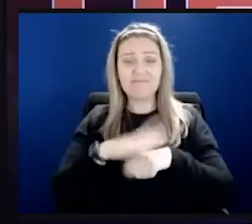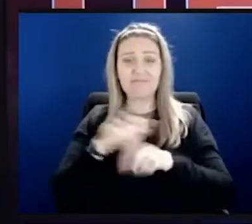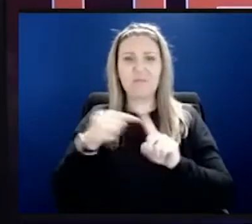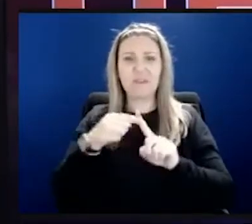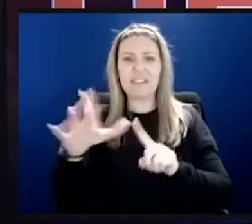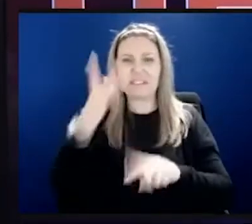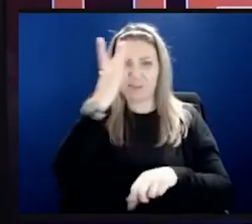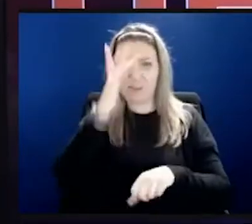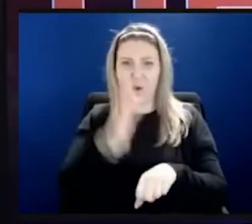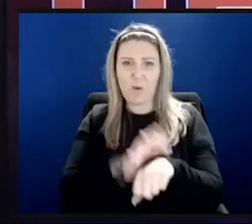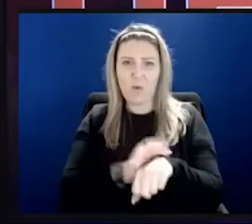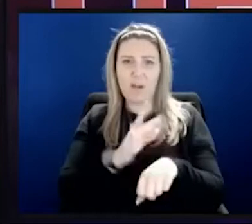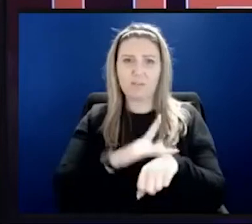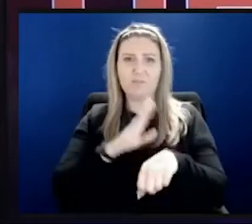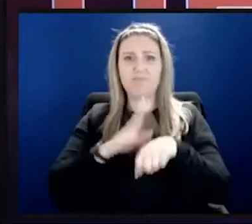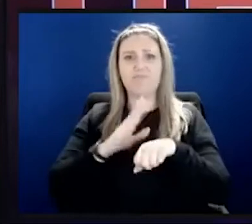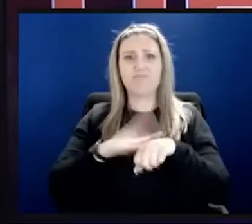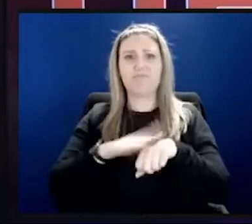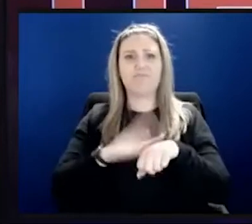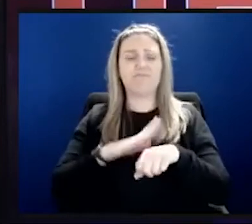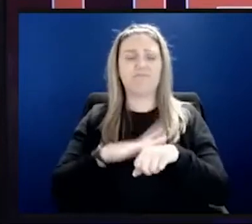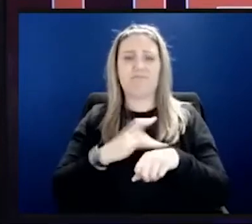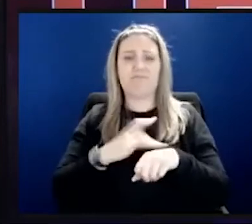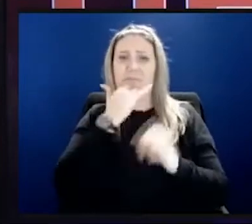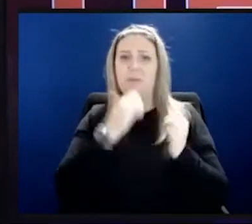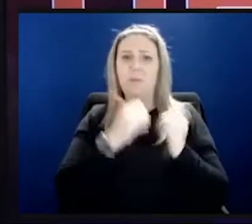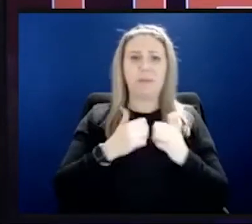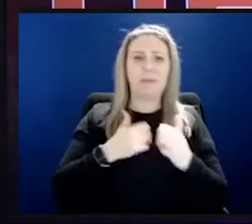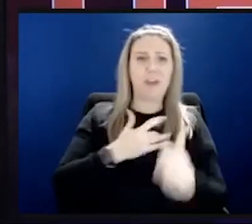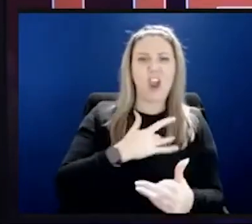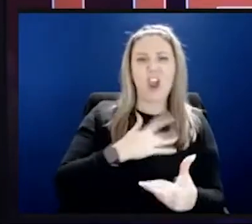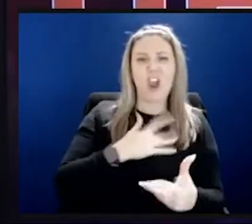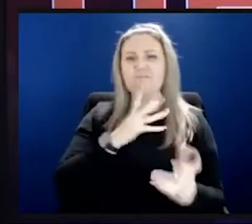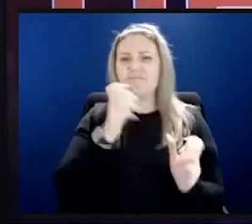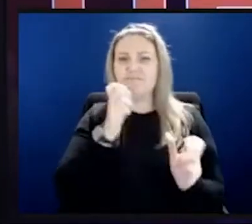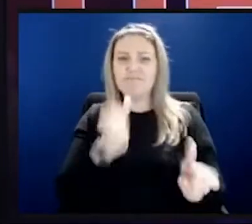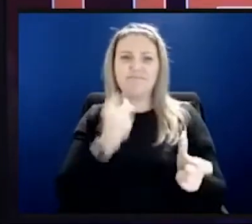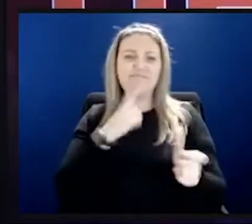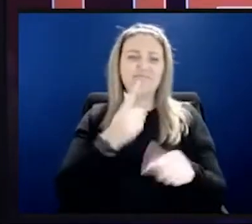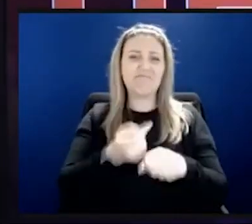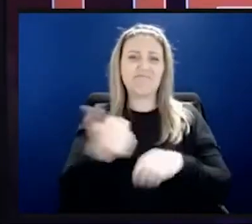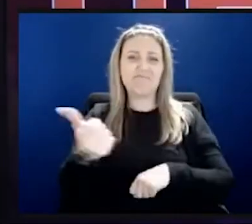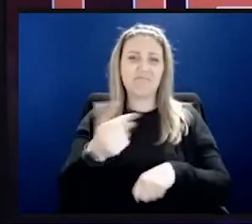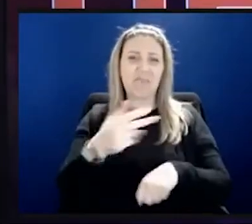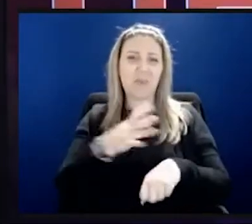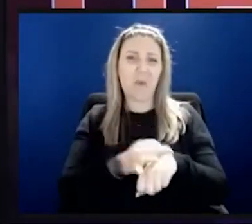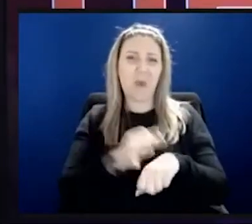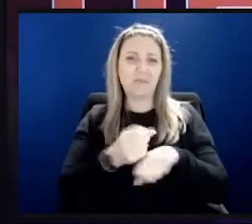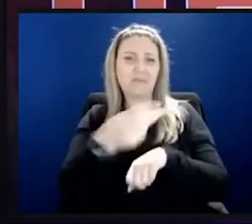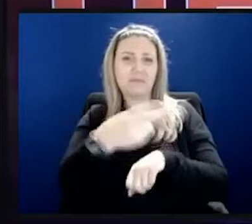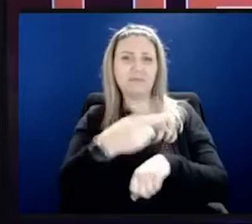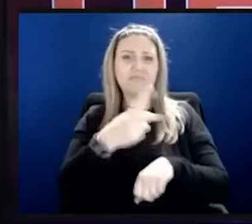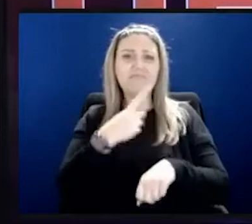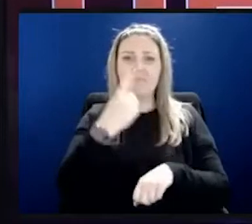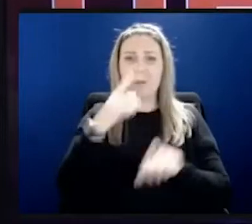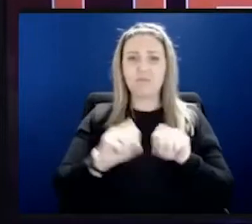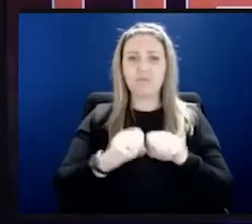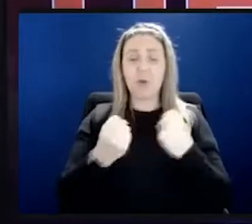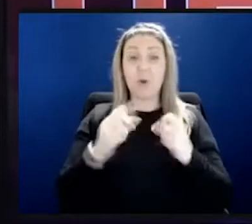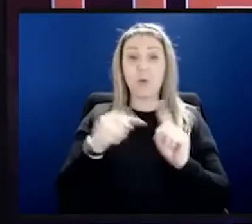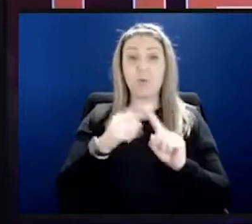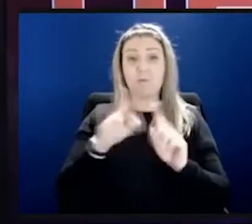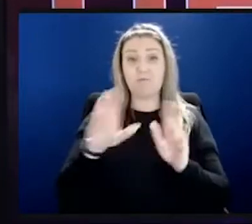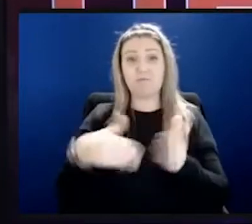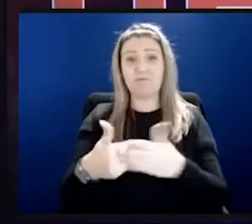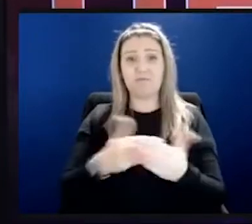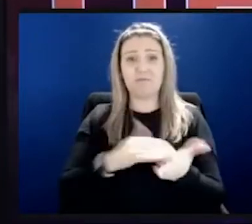wrong with his heart, he says he was in such denial, he took his watch off, thinking it was broken. When he finally made the doctor's appointment, he said it was